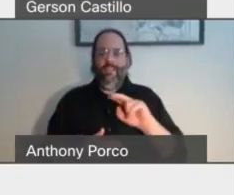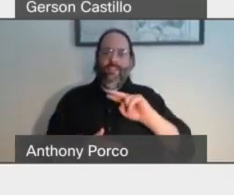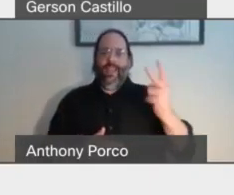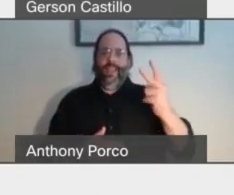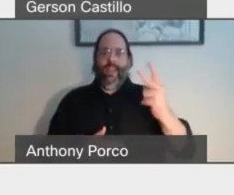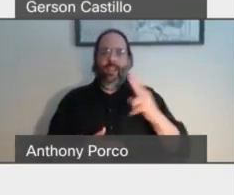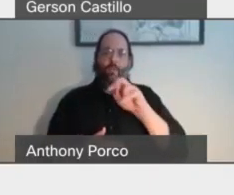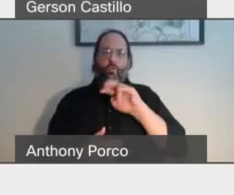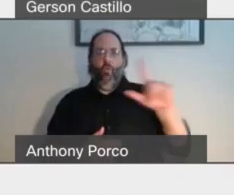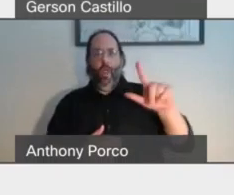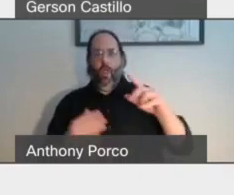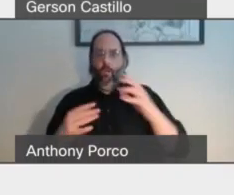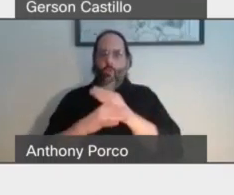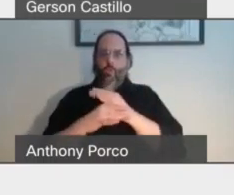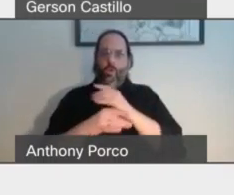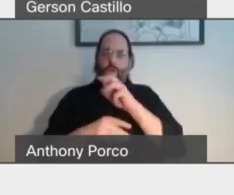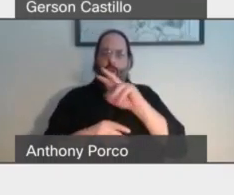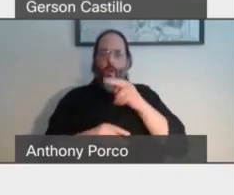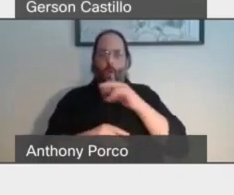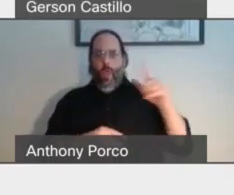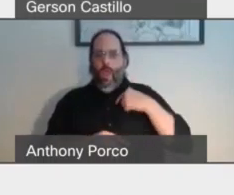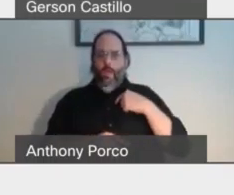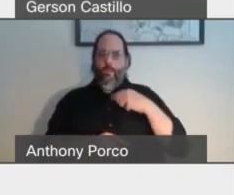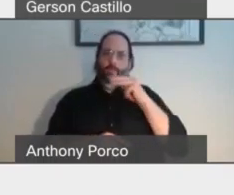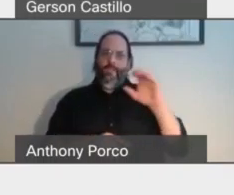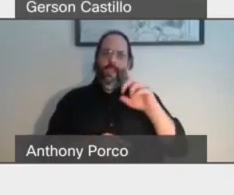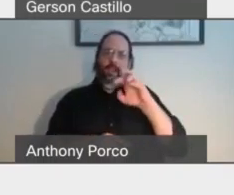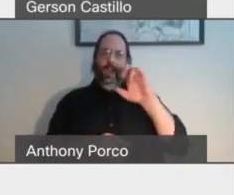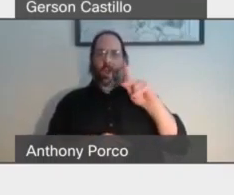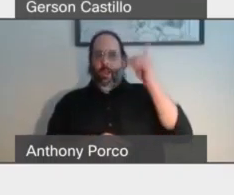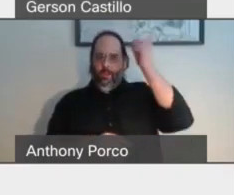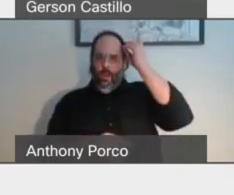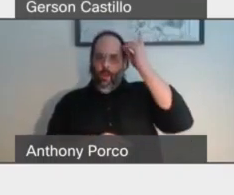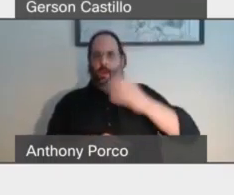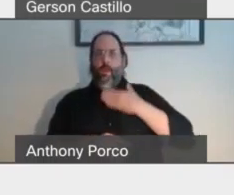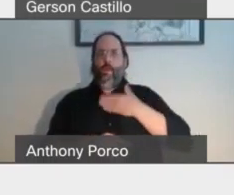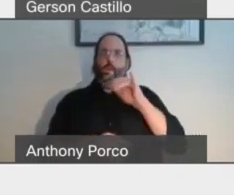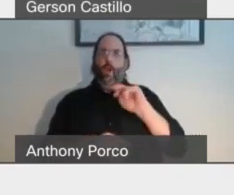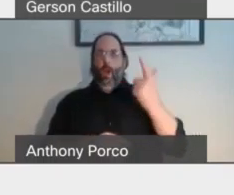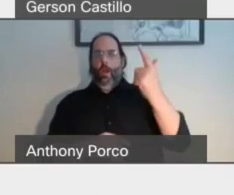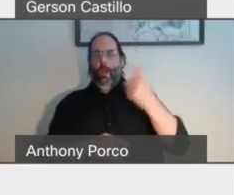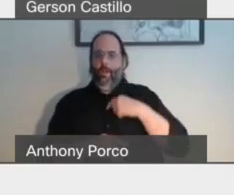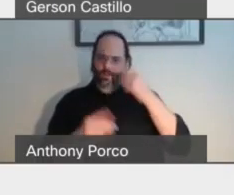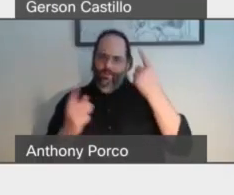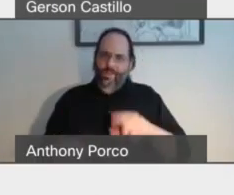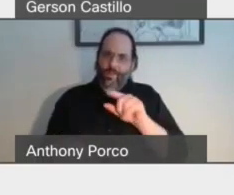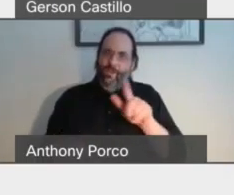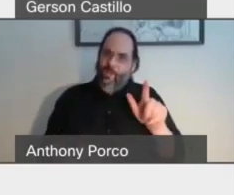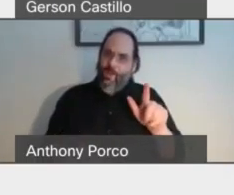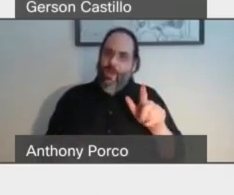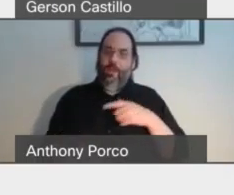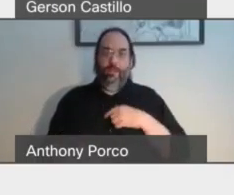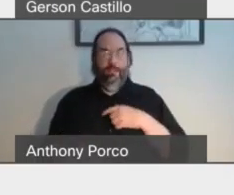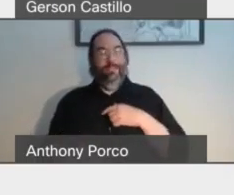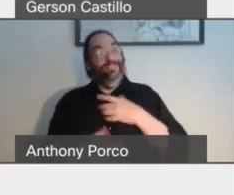hall. I'm your WebEx MC, Derek Young. I think we can all agree that 2021 has gotten off to